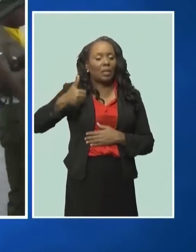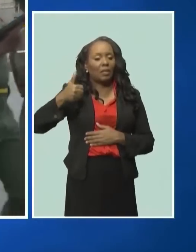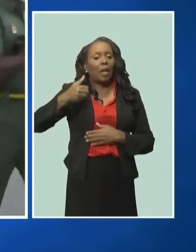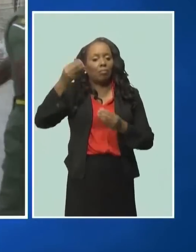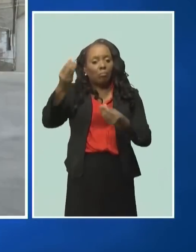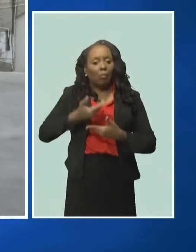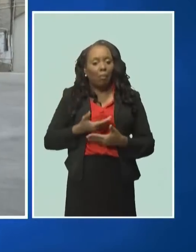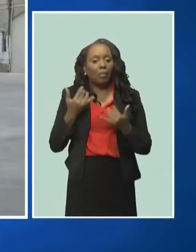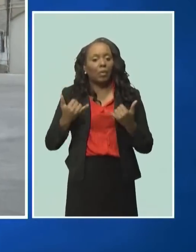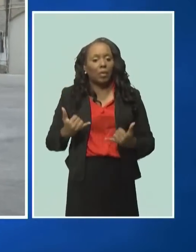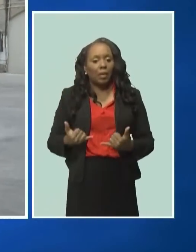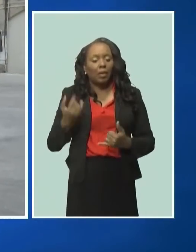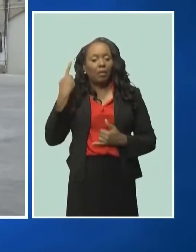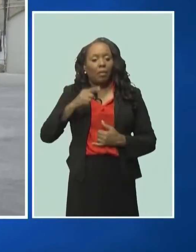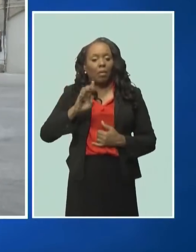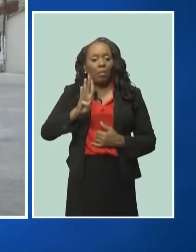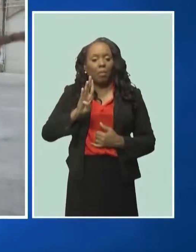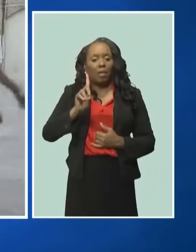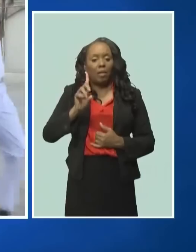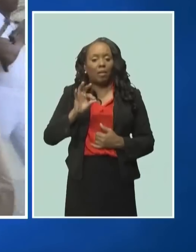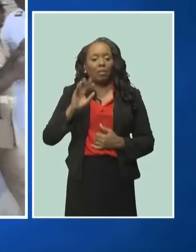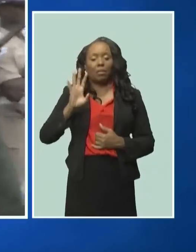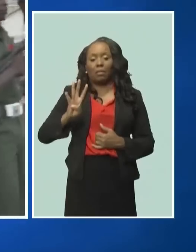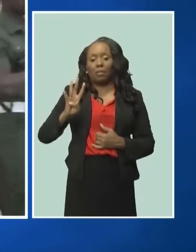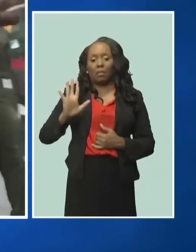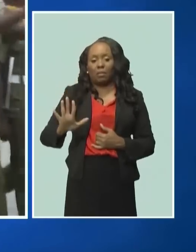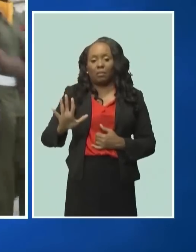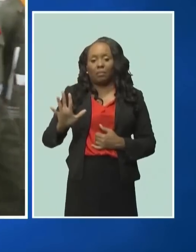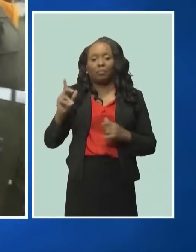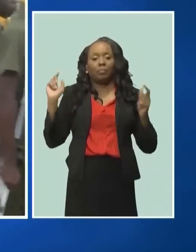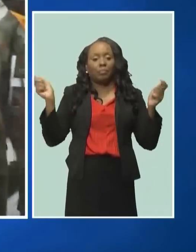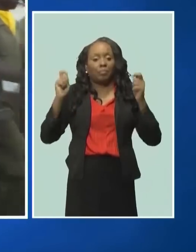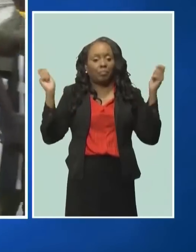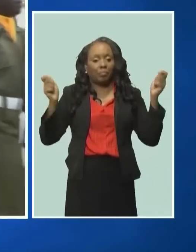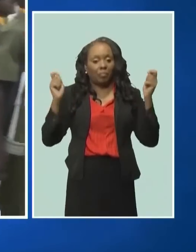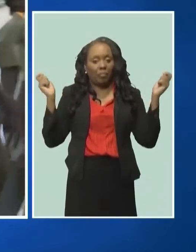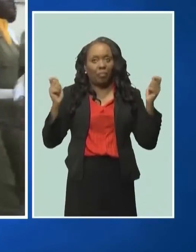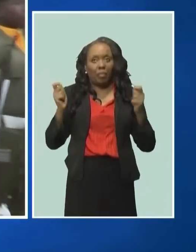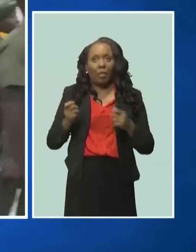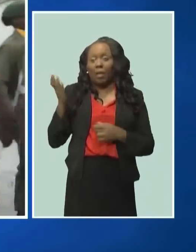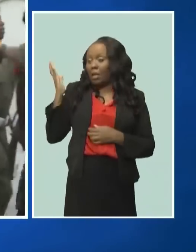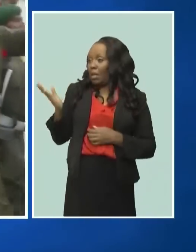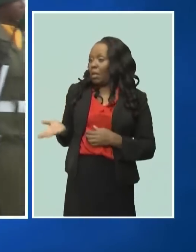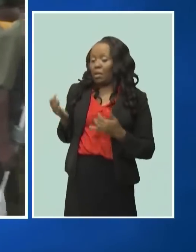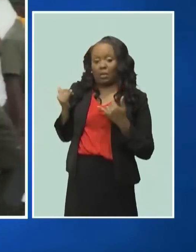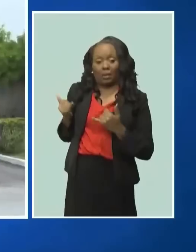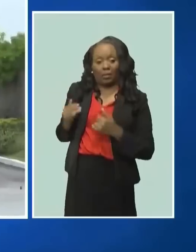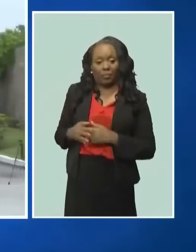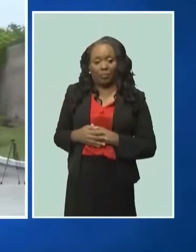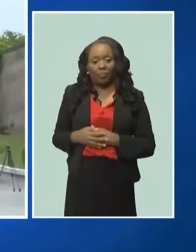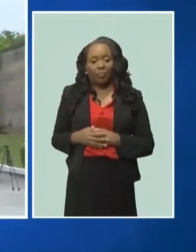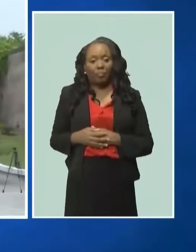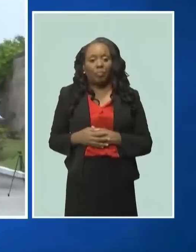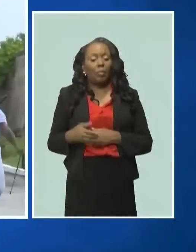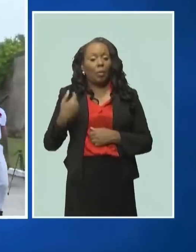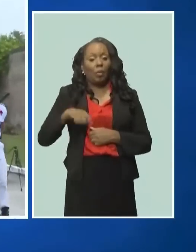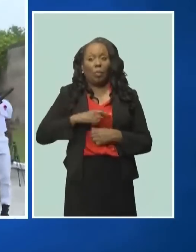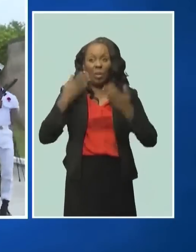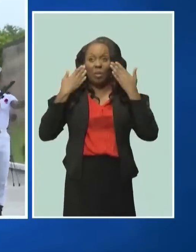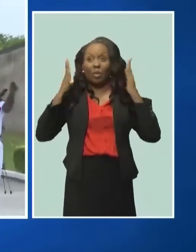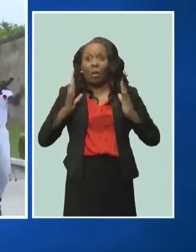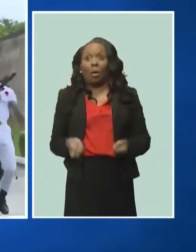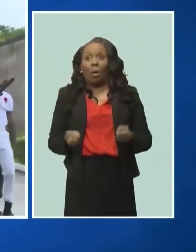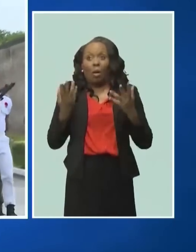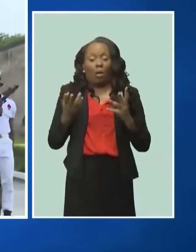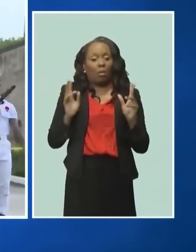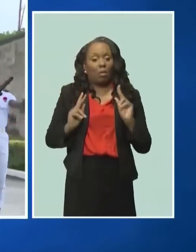morning at the launch of the BDF's 45th anniversary celebrations at St. Anne's Fort the Garrison. While he cannot